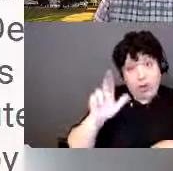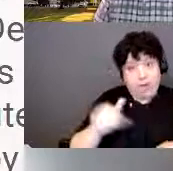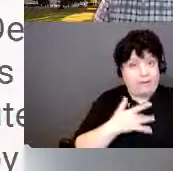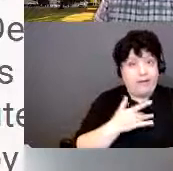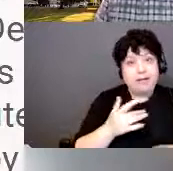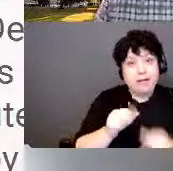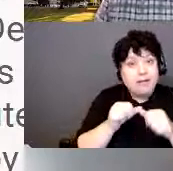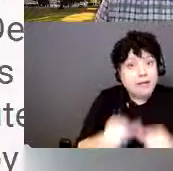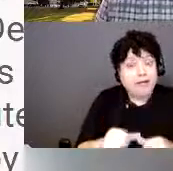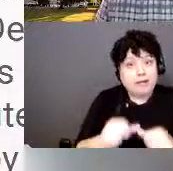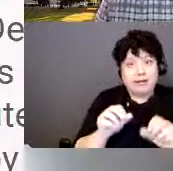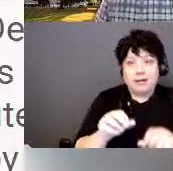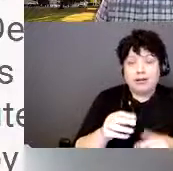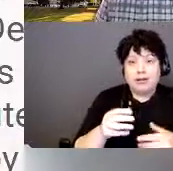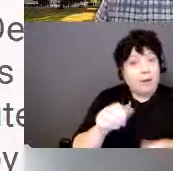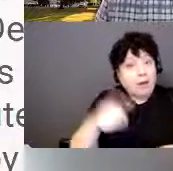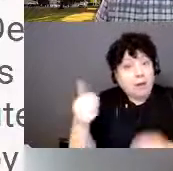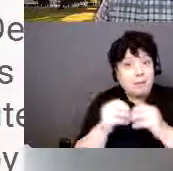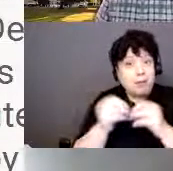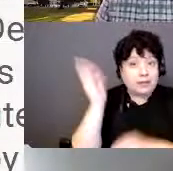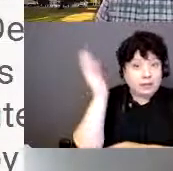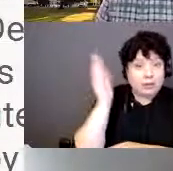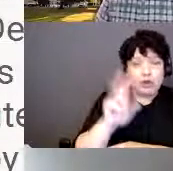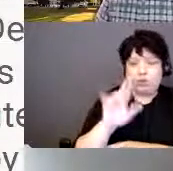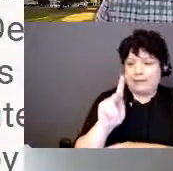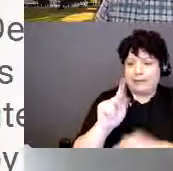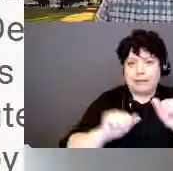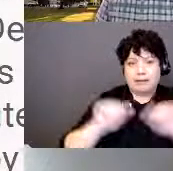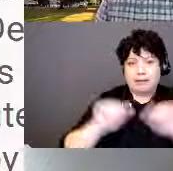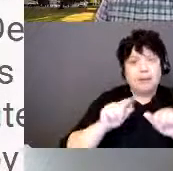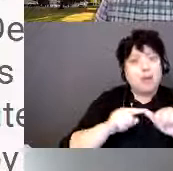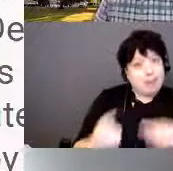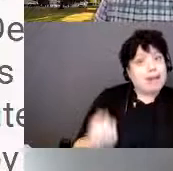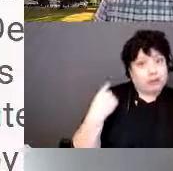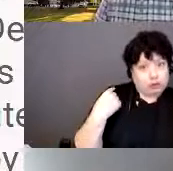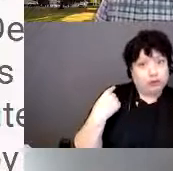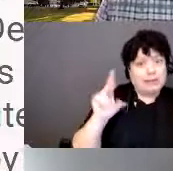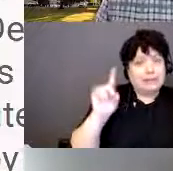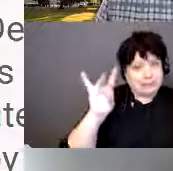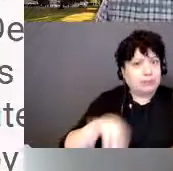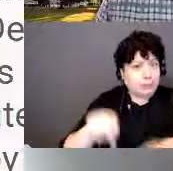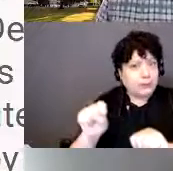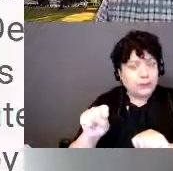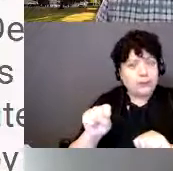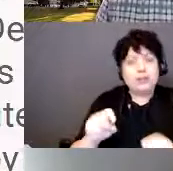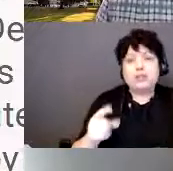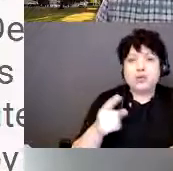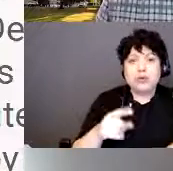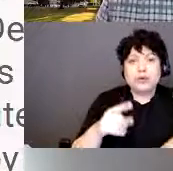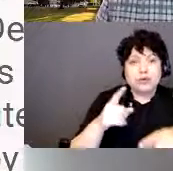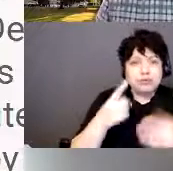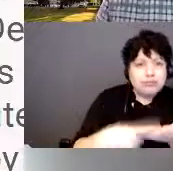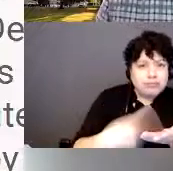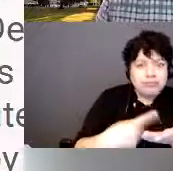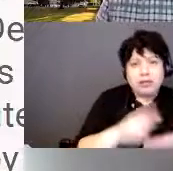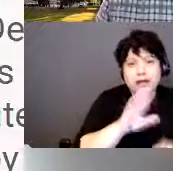a session on the risk assessment, which we did last year and around the same time when we were looking at the victims and survivors